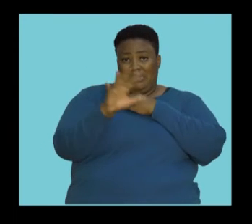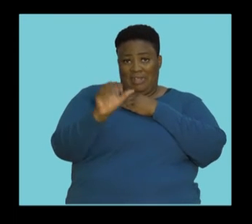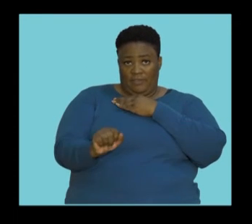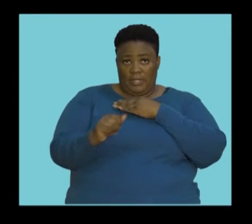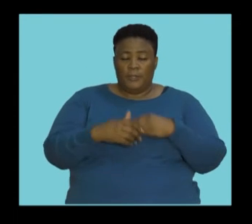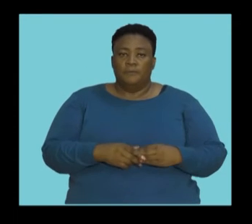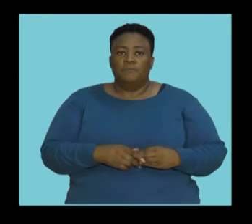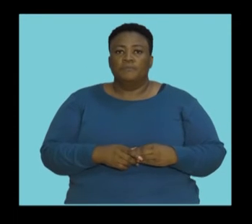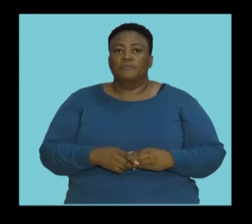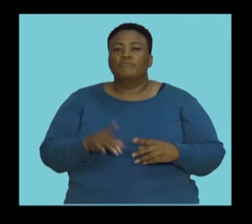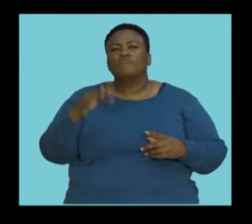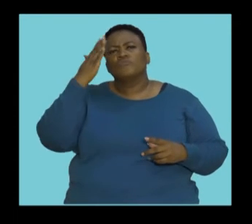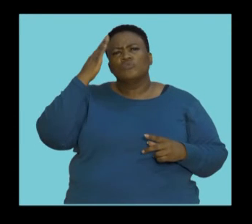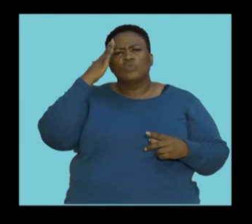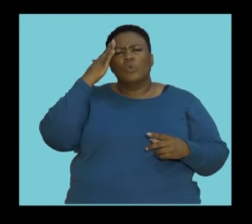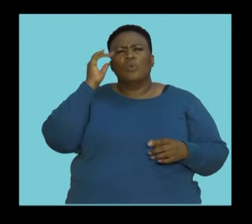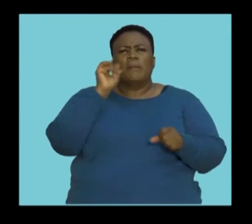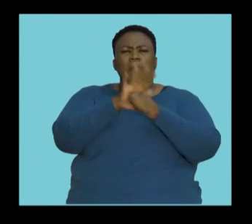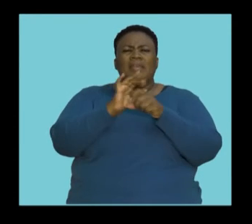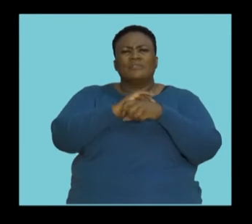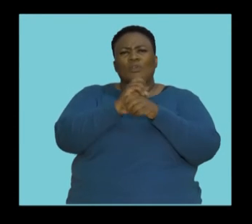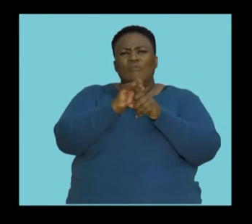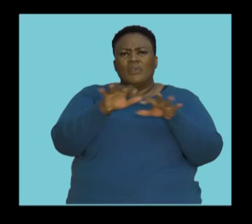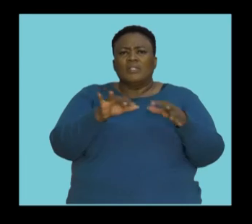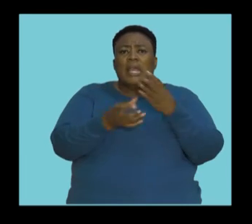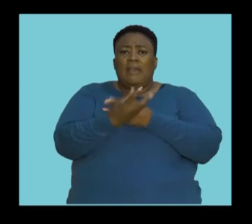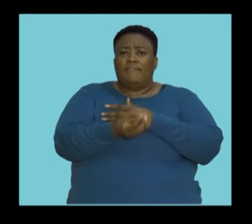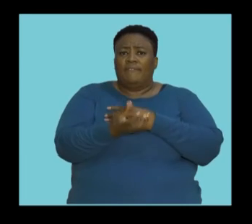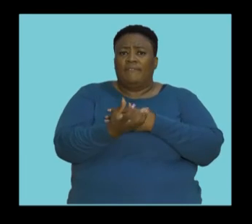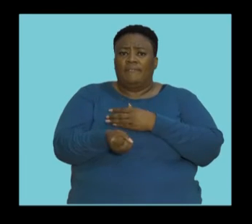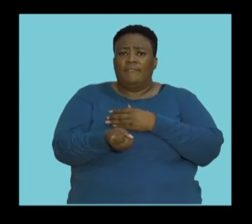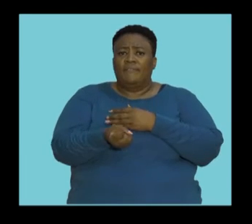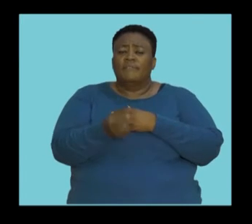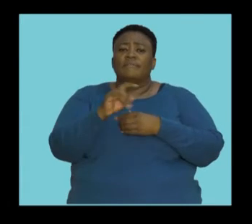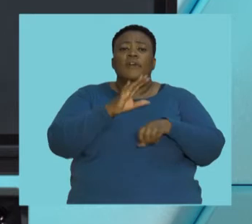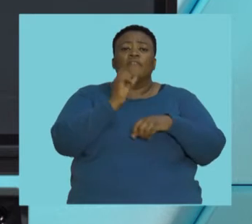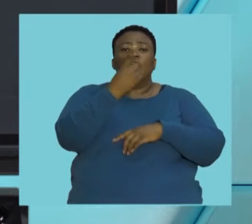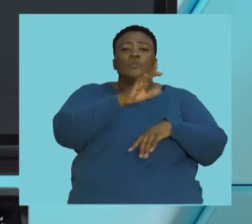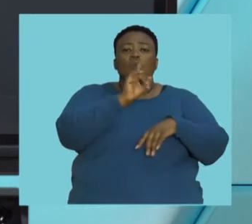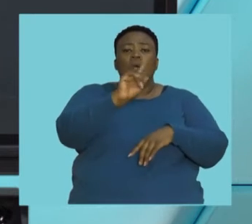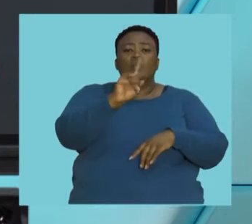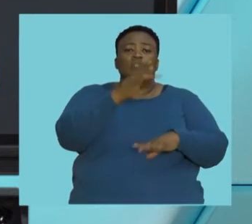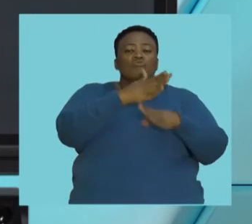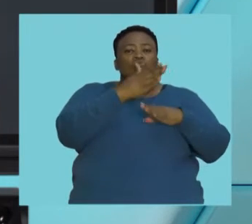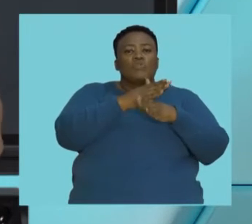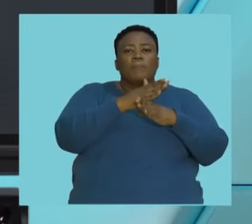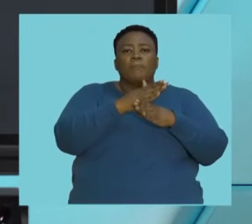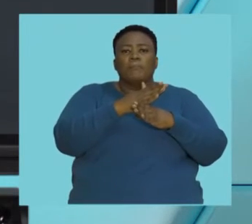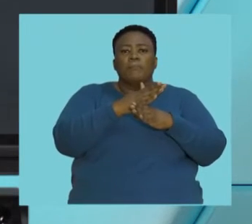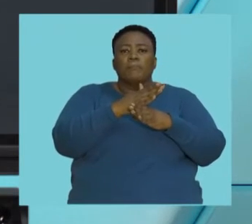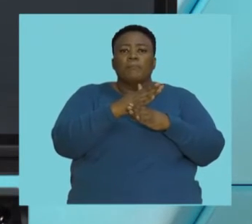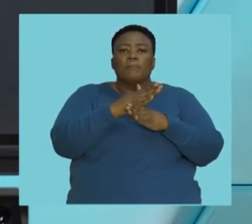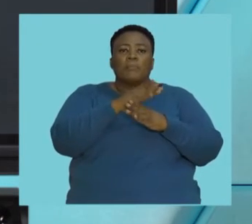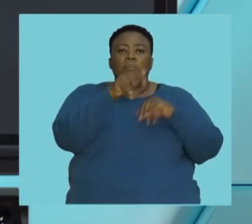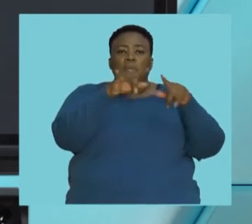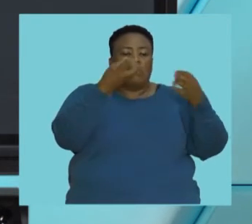Africa. Guys, we know the impact that COVID has had in terms of, firstly, job security. We know that this has affected